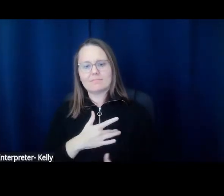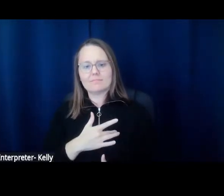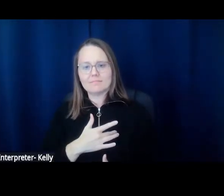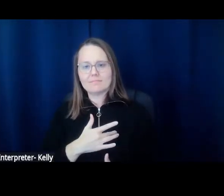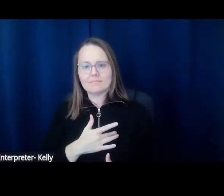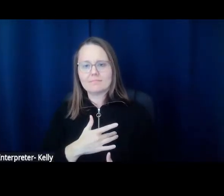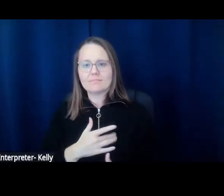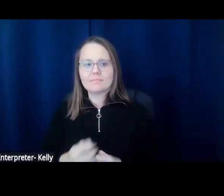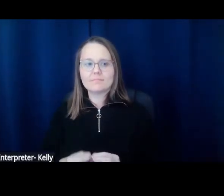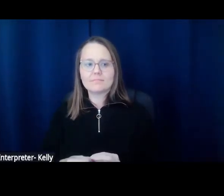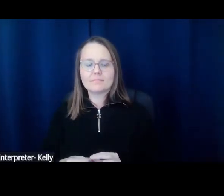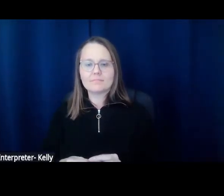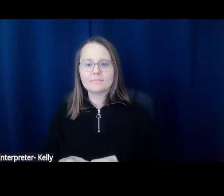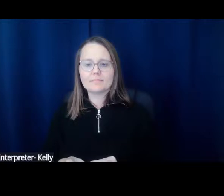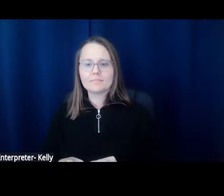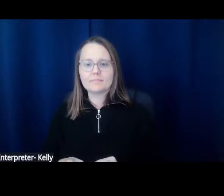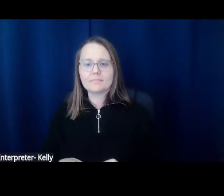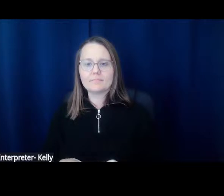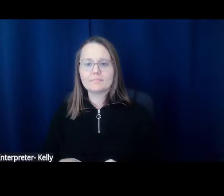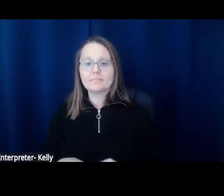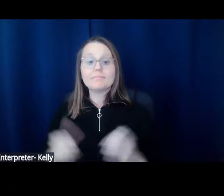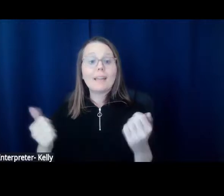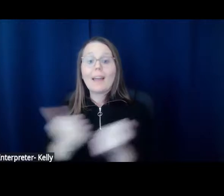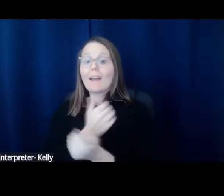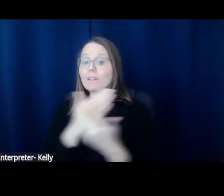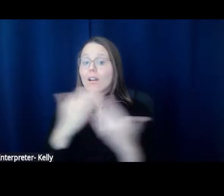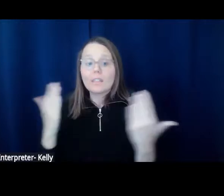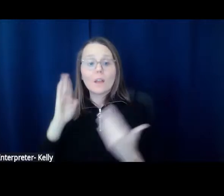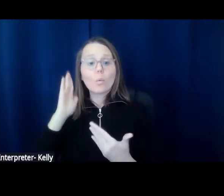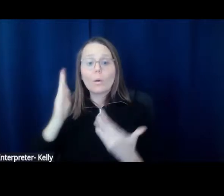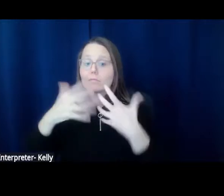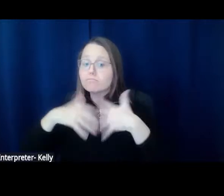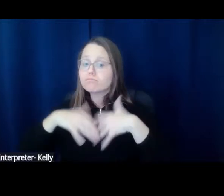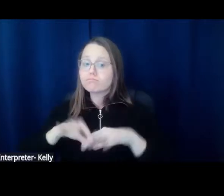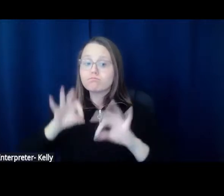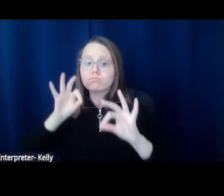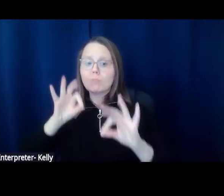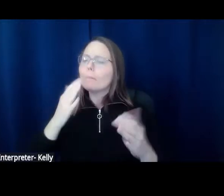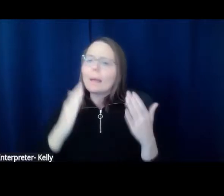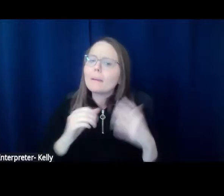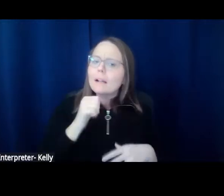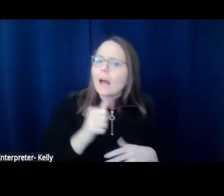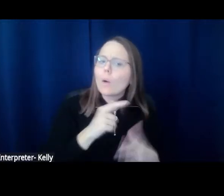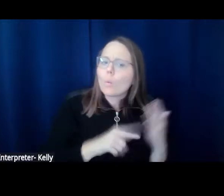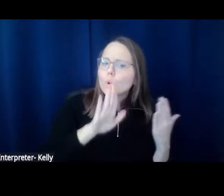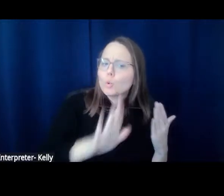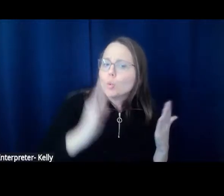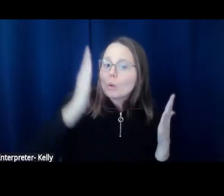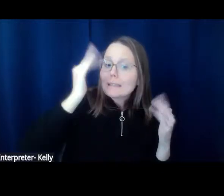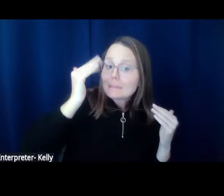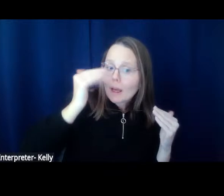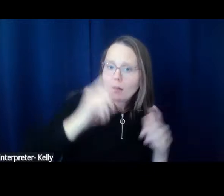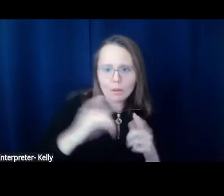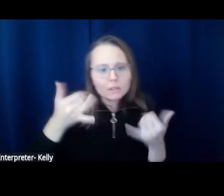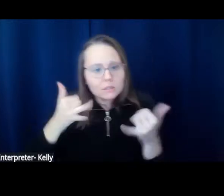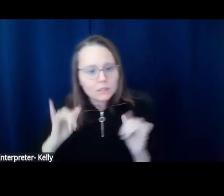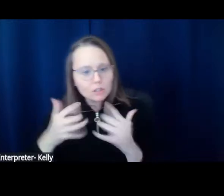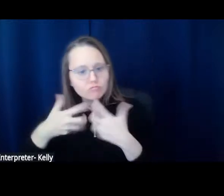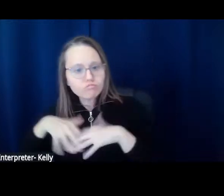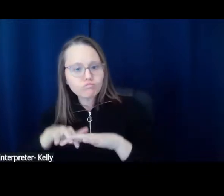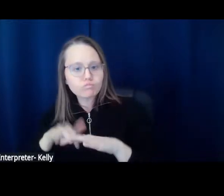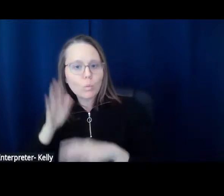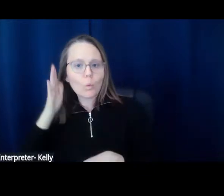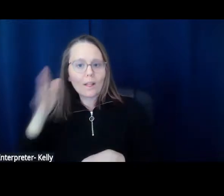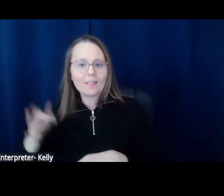psychologists that everything will be good. Maybe not as you think, but everything will be well eventually. You will